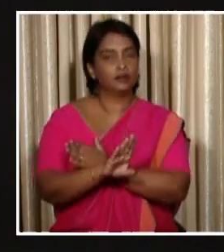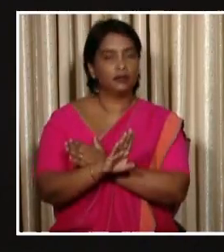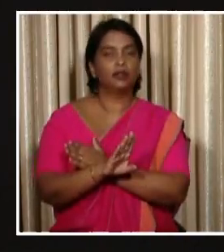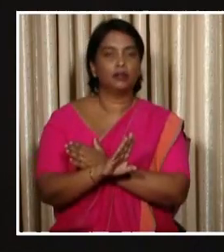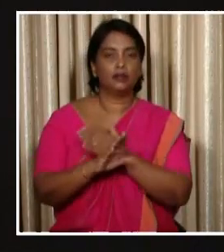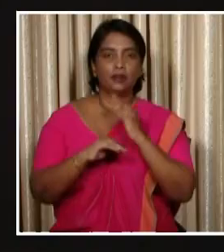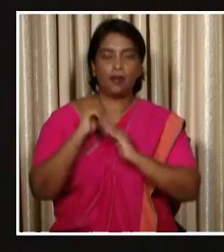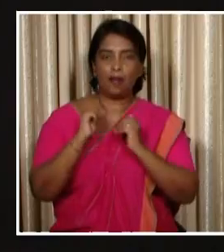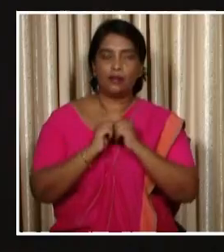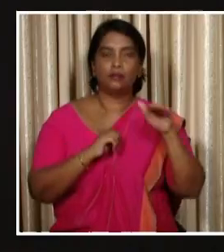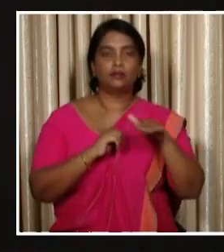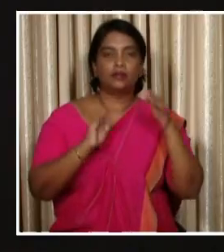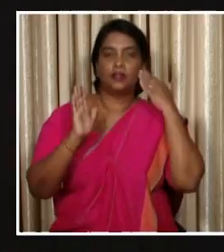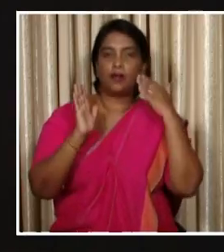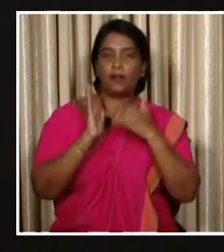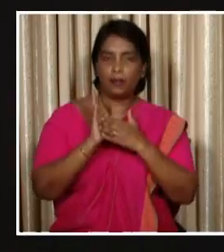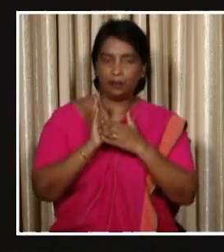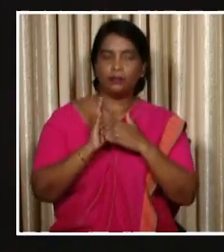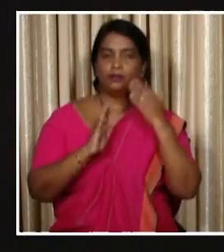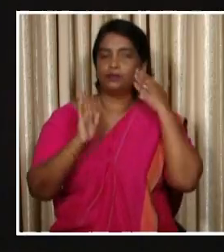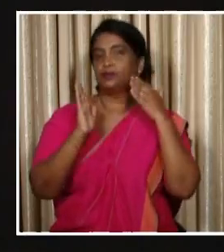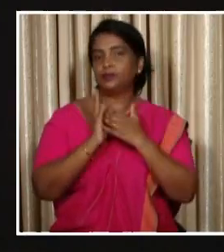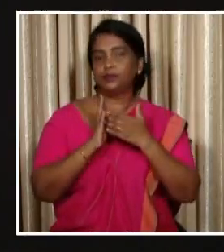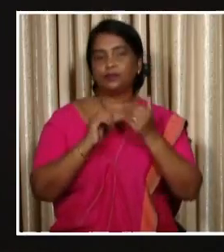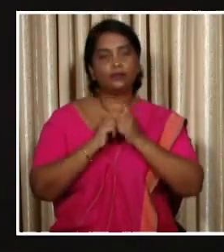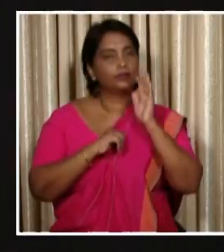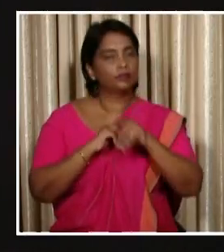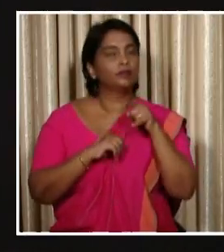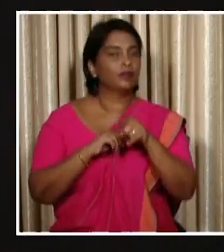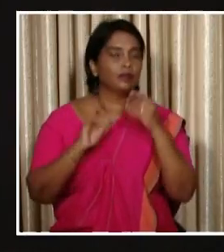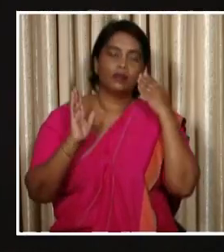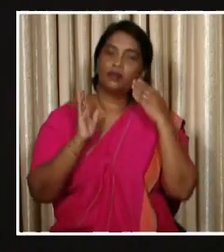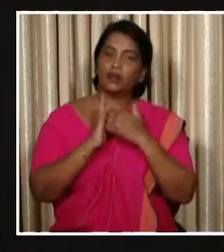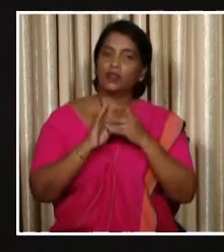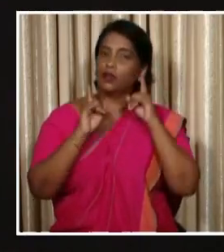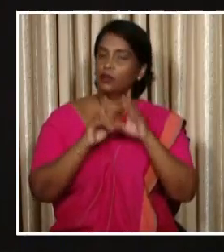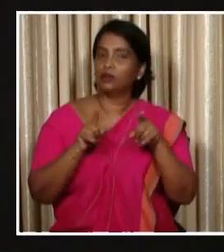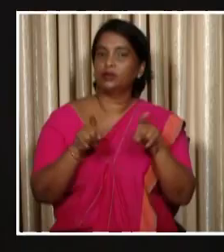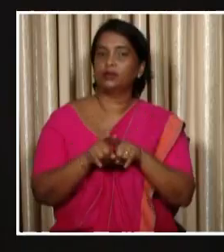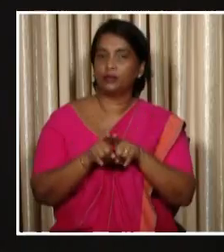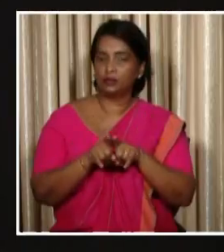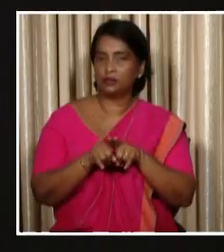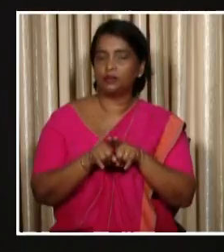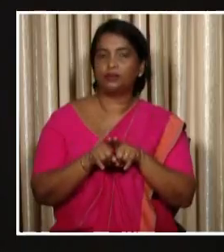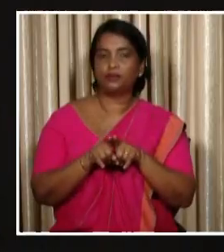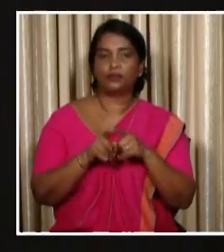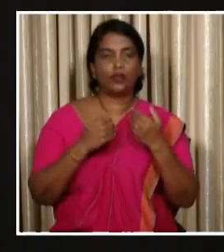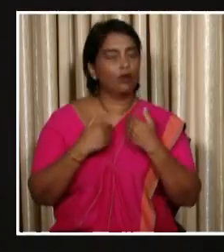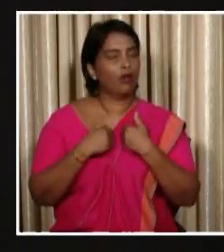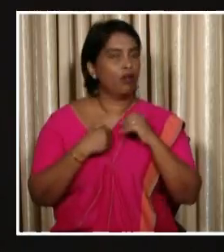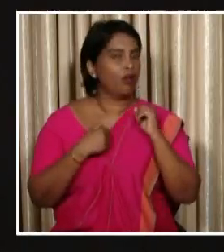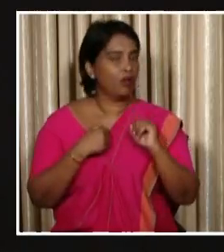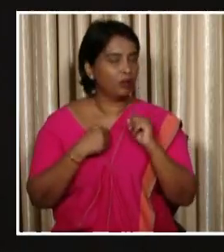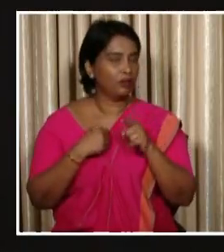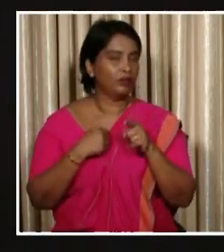own maritime fleet sailing across oceans, taking commodities, goods to other nations. We were a